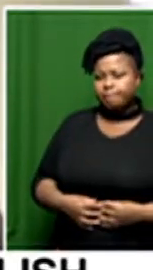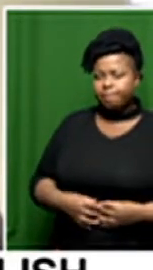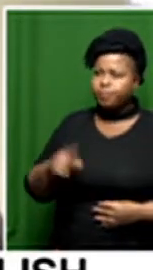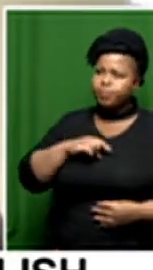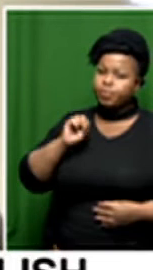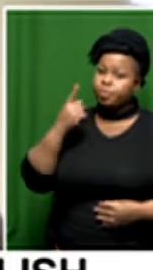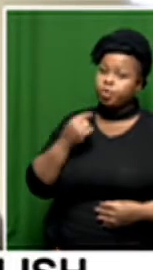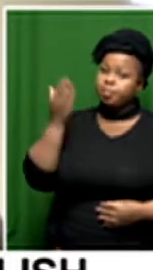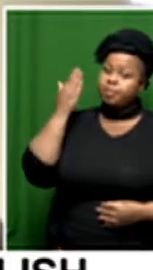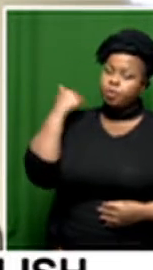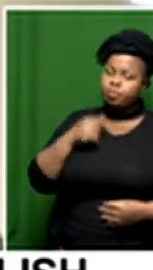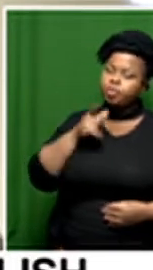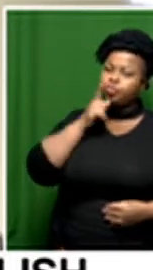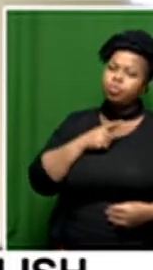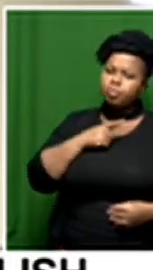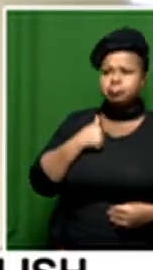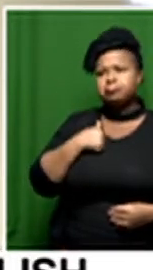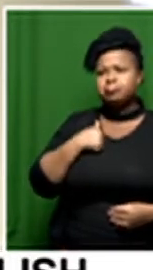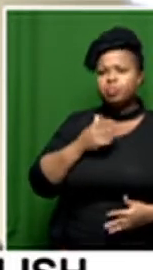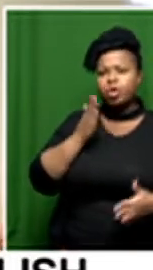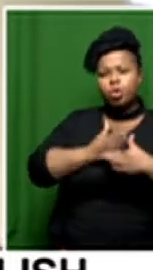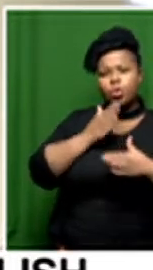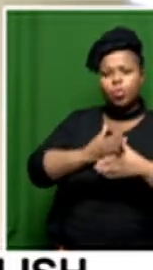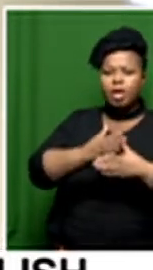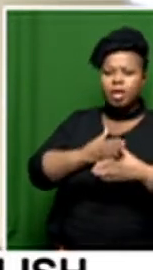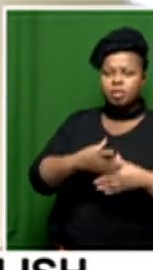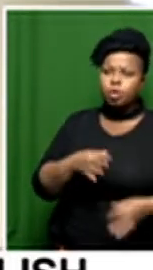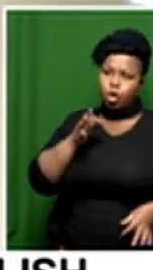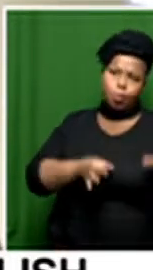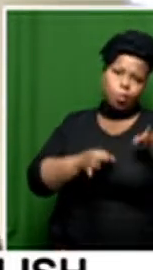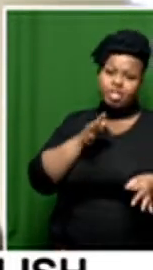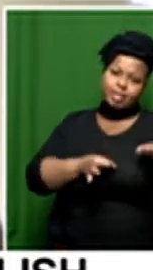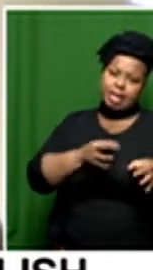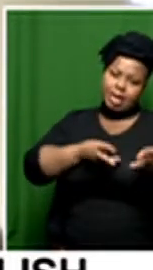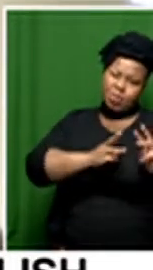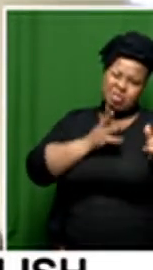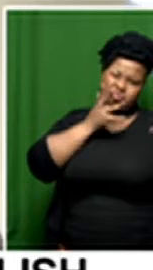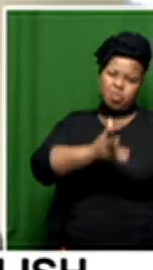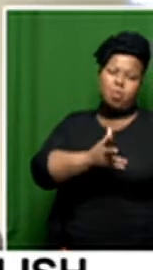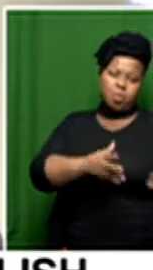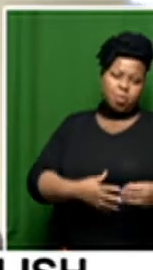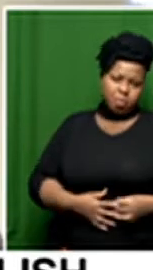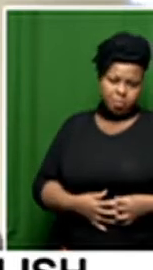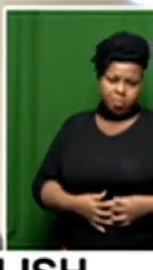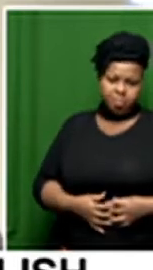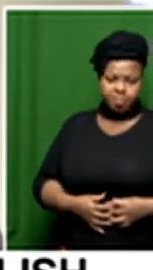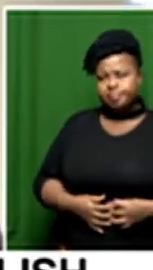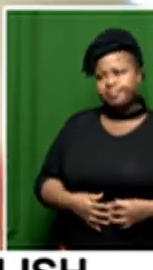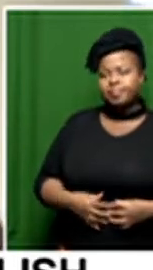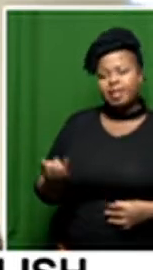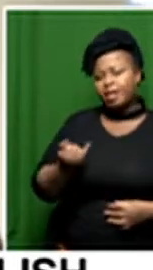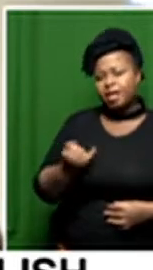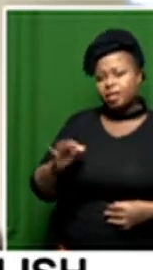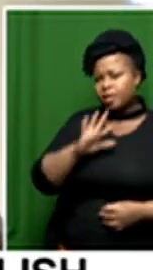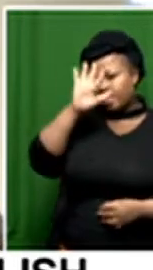Someone once told me that like my work is like inherently political and inherently like just like